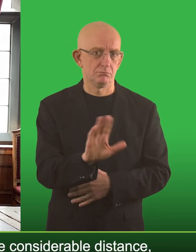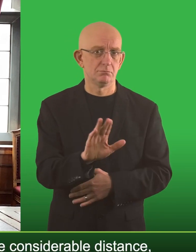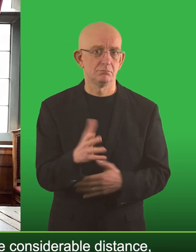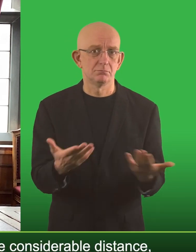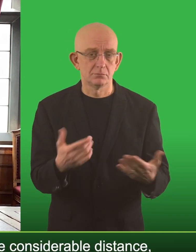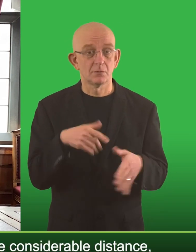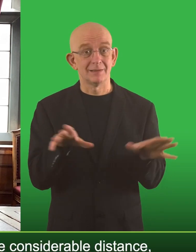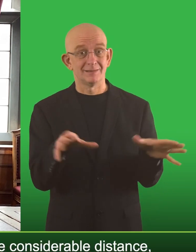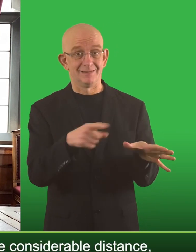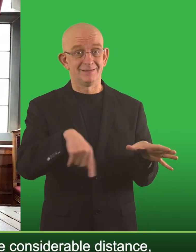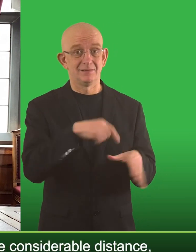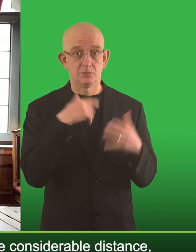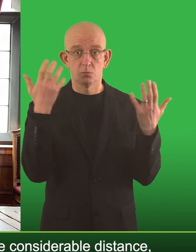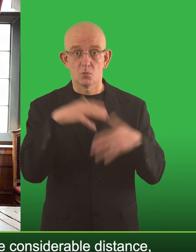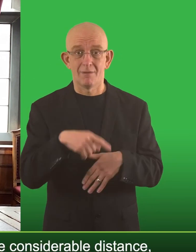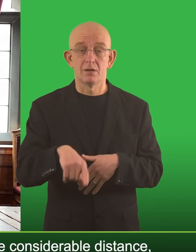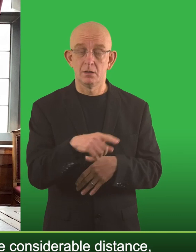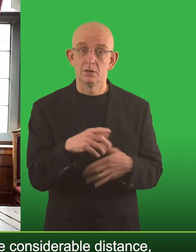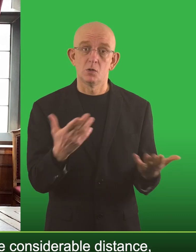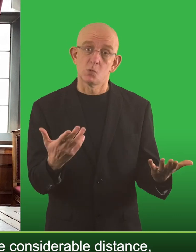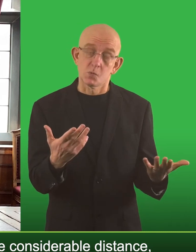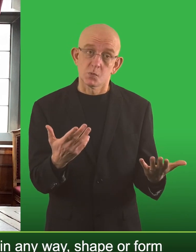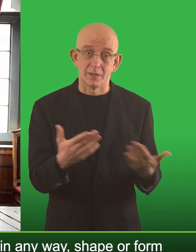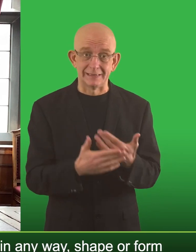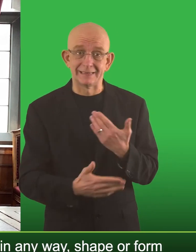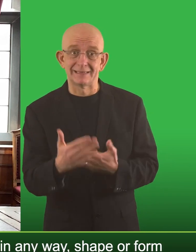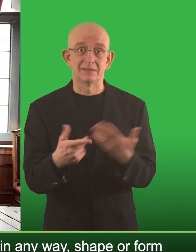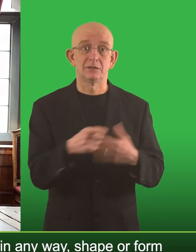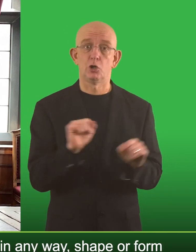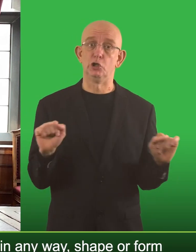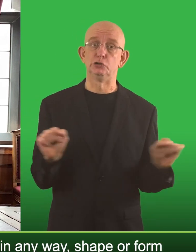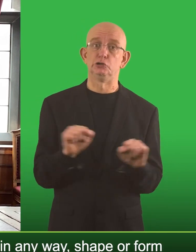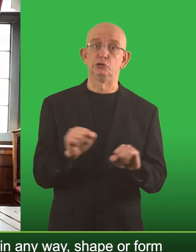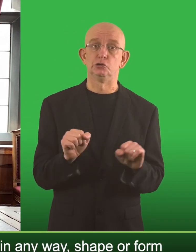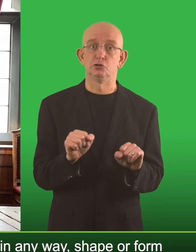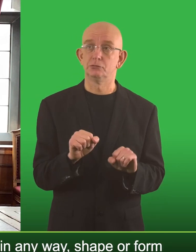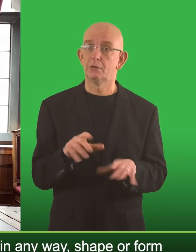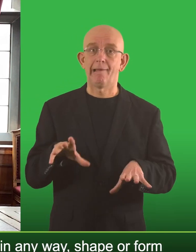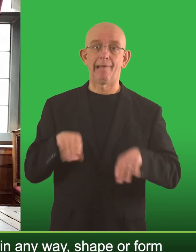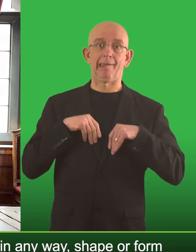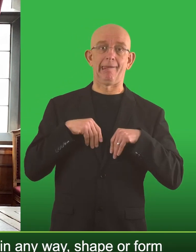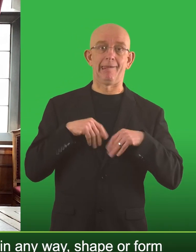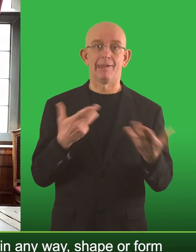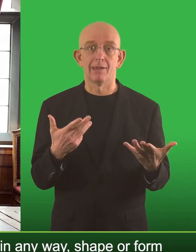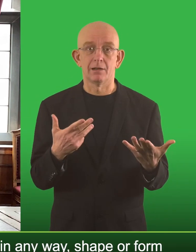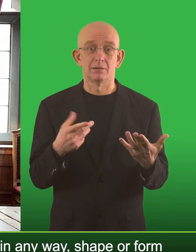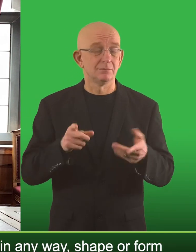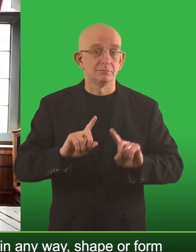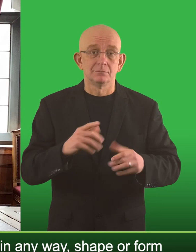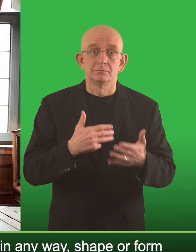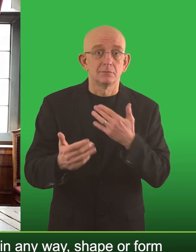The group I worry most about by some considerable distance are those that haven't yet been infected in any way, shape